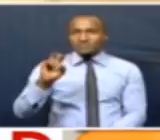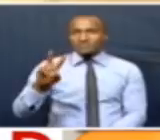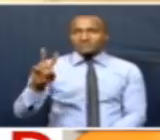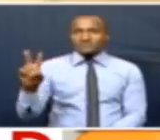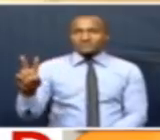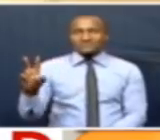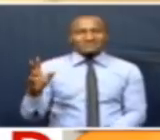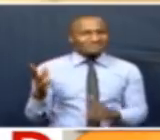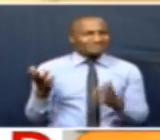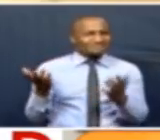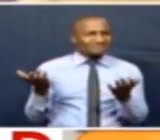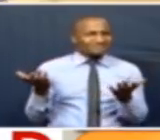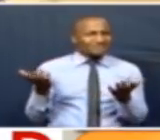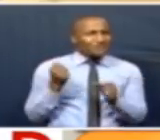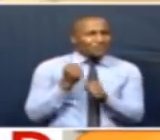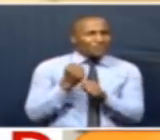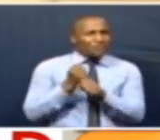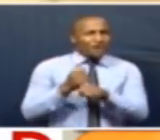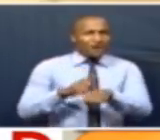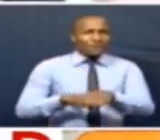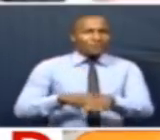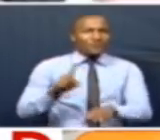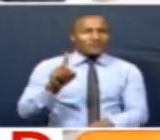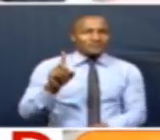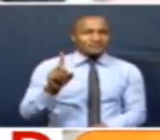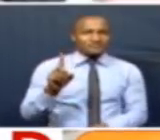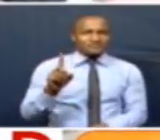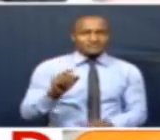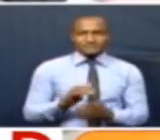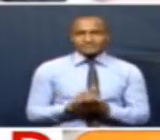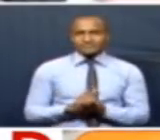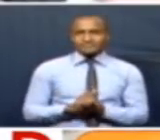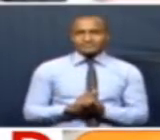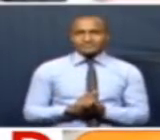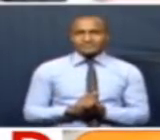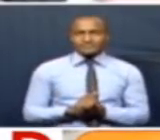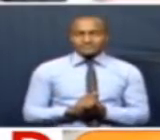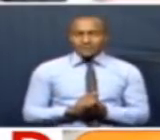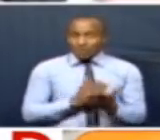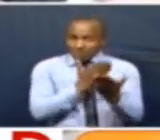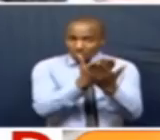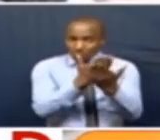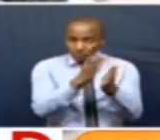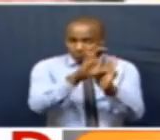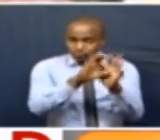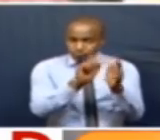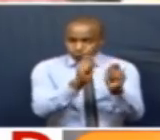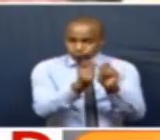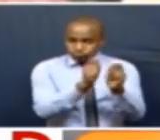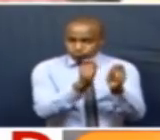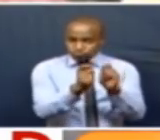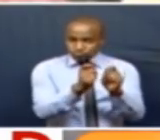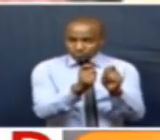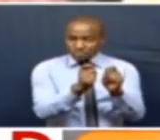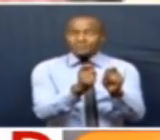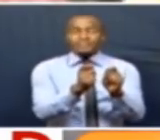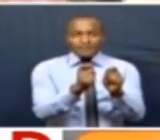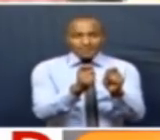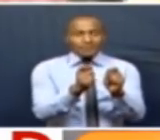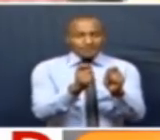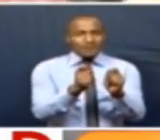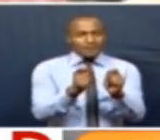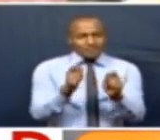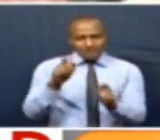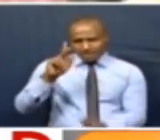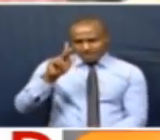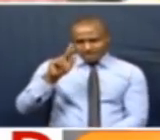mwaka gani tutafanyia wananchi kazi? Proposals to change the constitution, first made public through the Kamket bill that